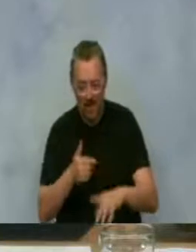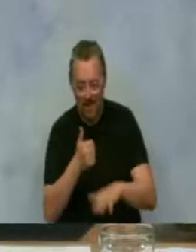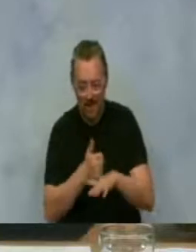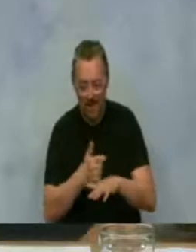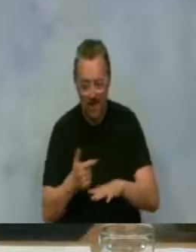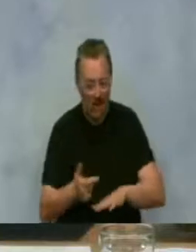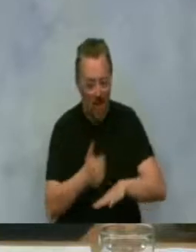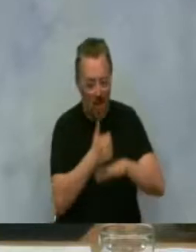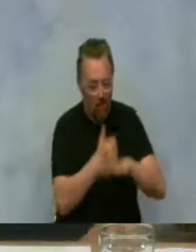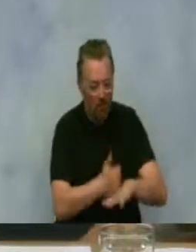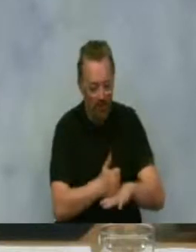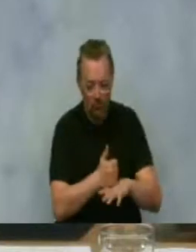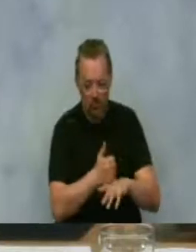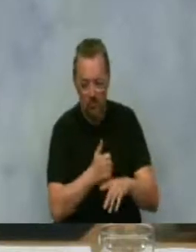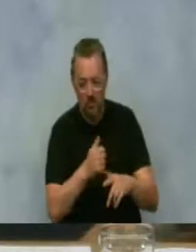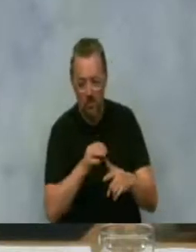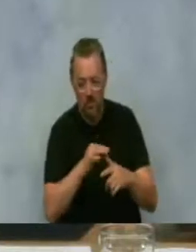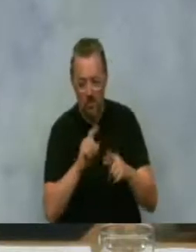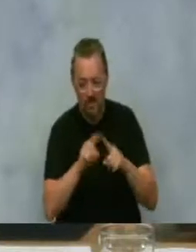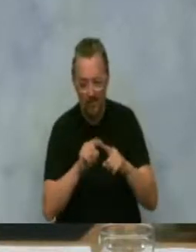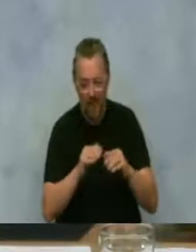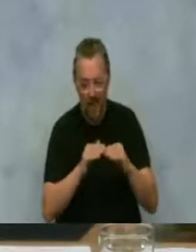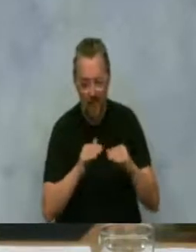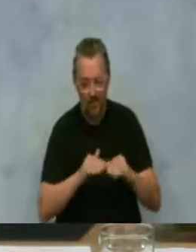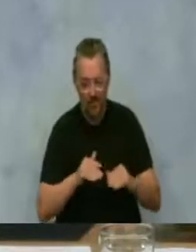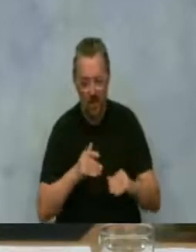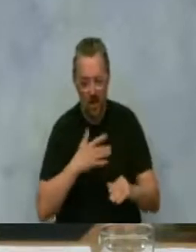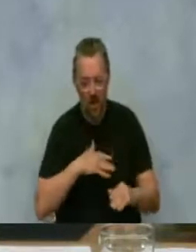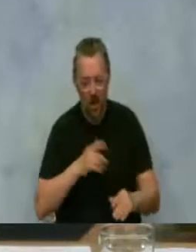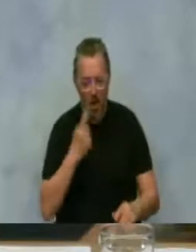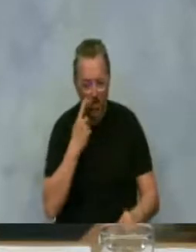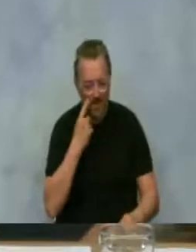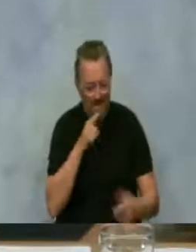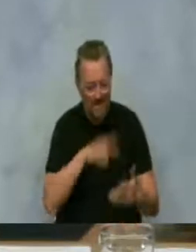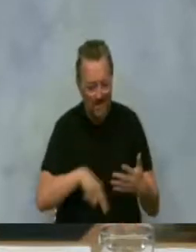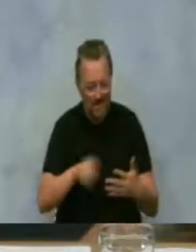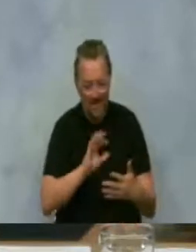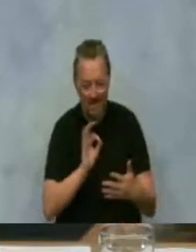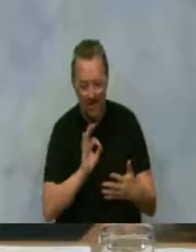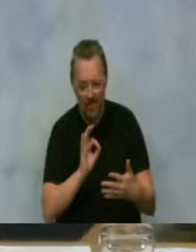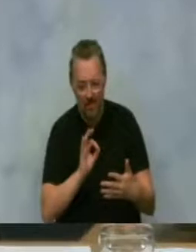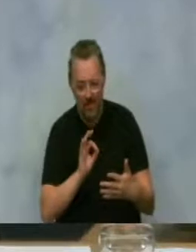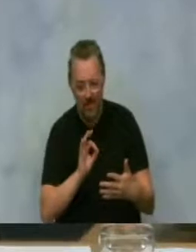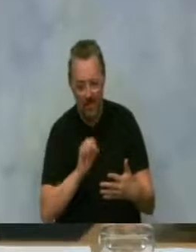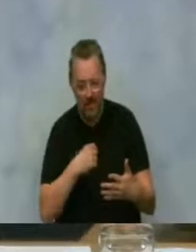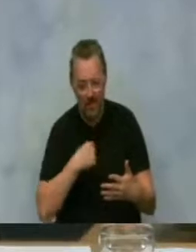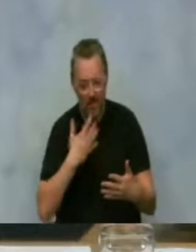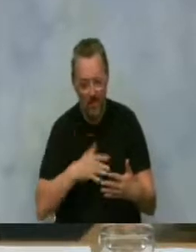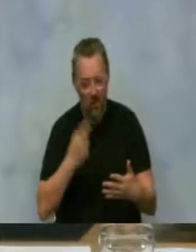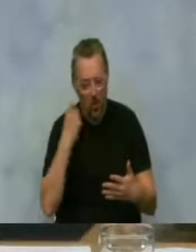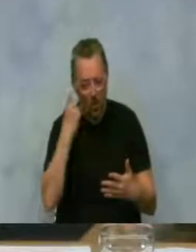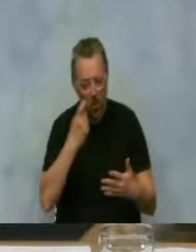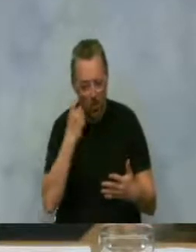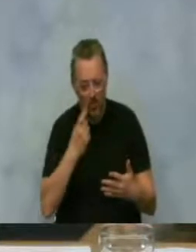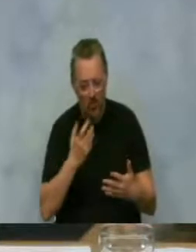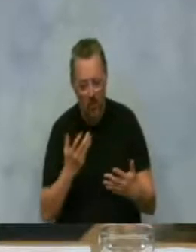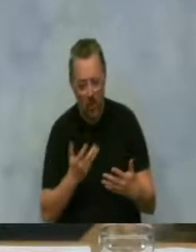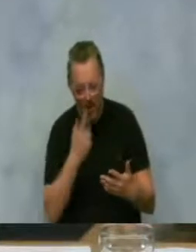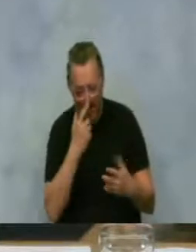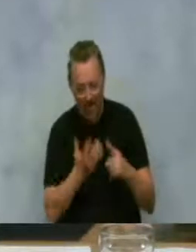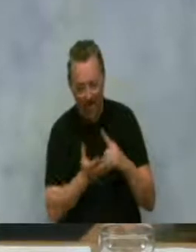implementation, measures, all levels and grades. So I don't see these things, and I was wondering where we could find